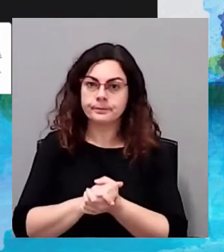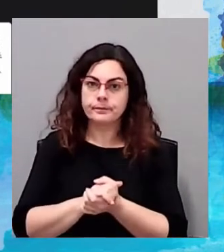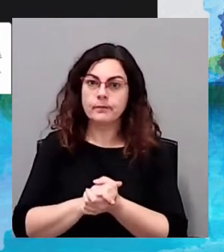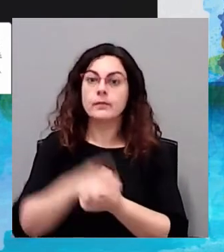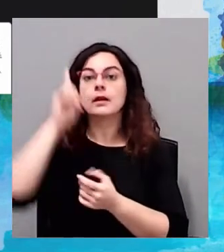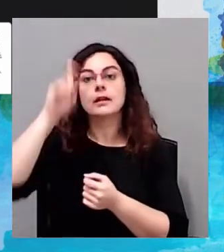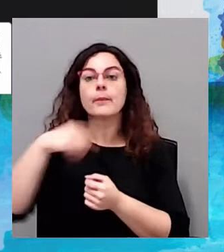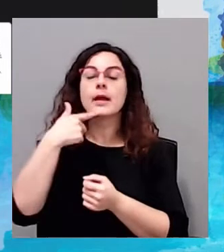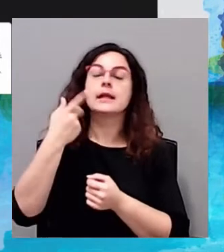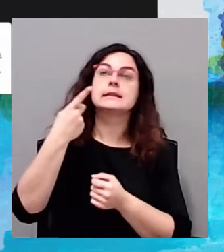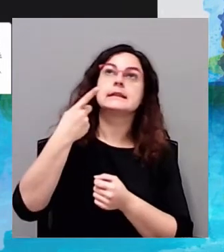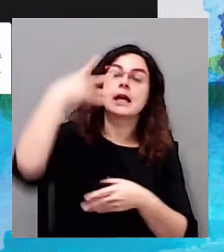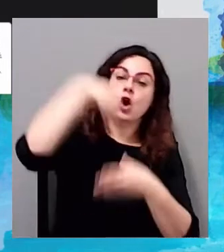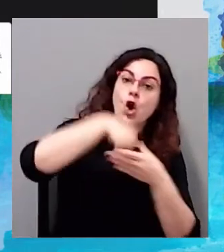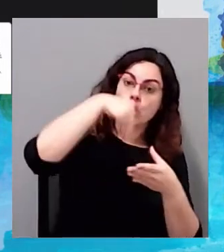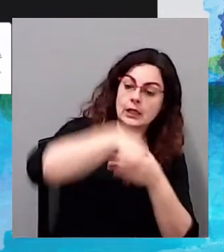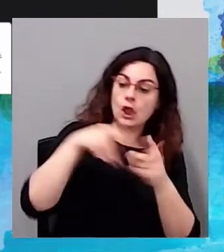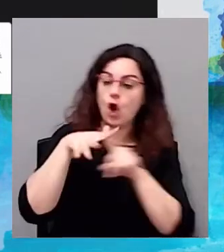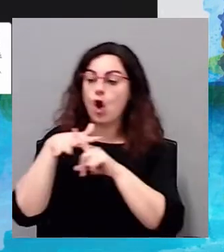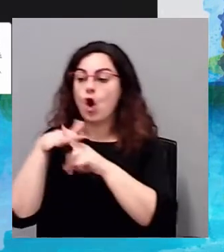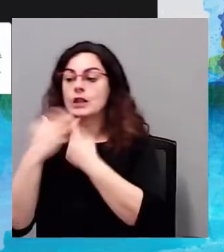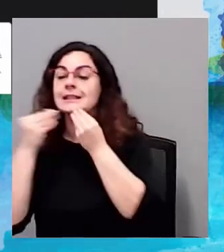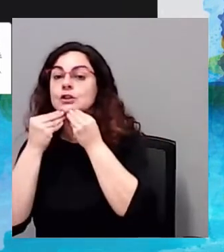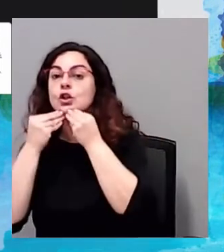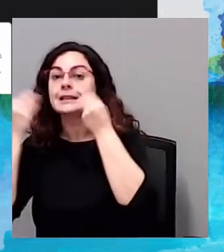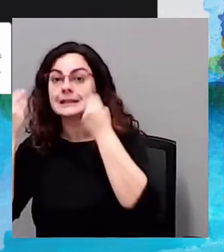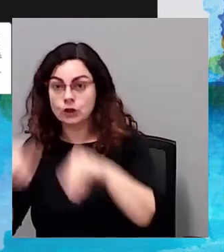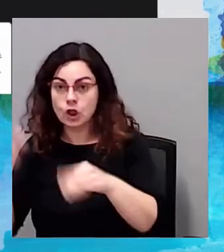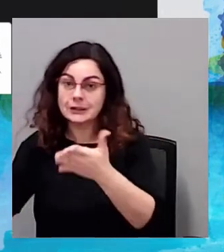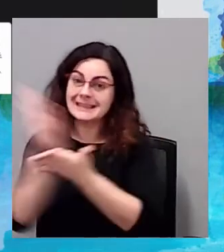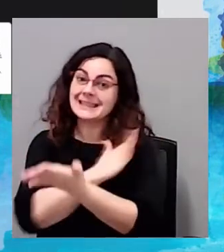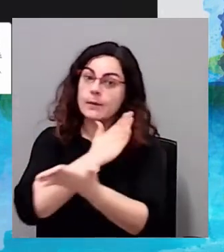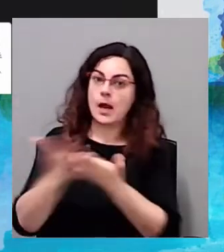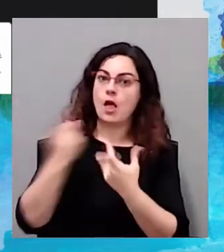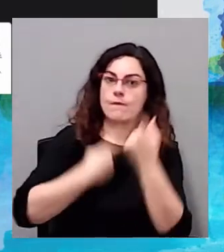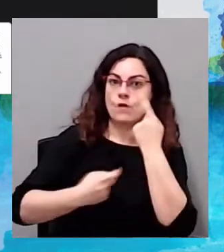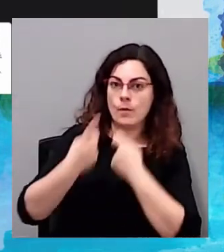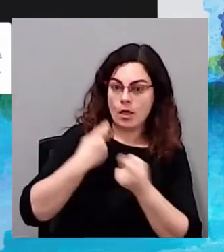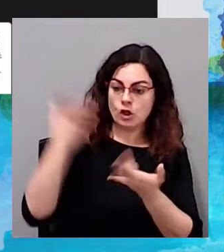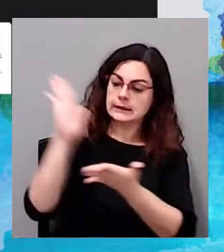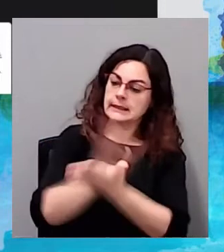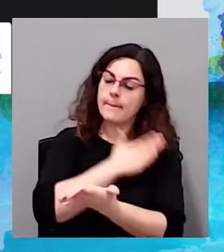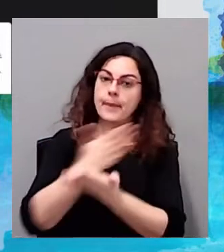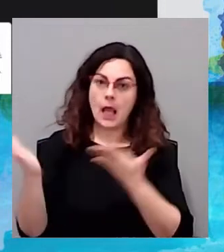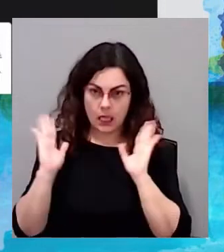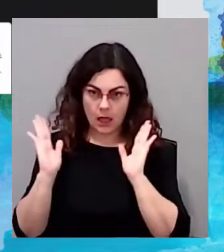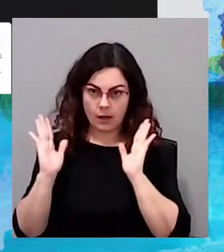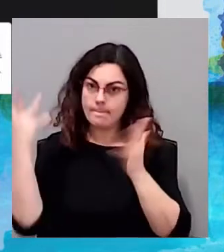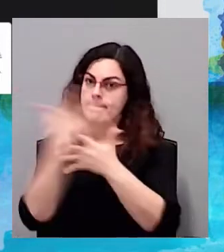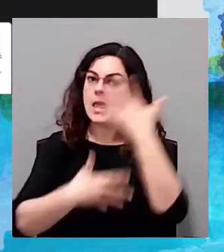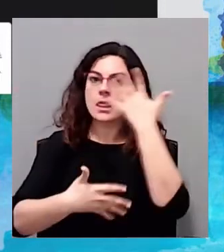a distinction between description of the content and the historical context.